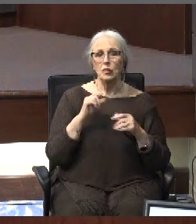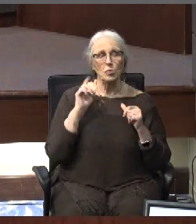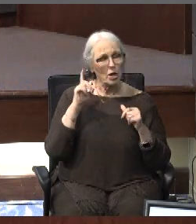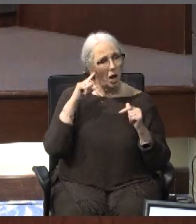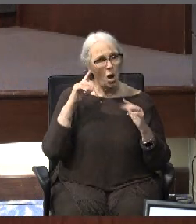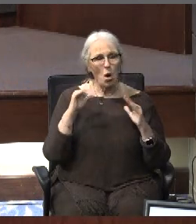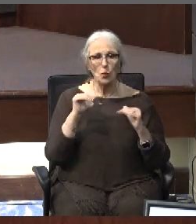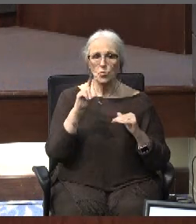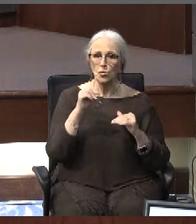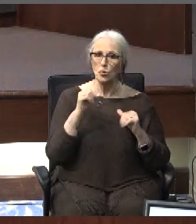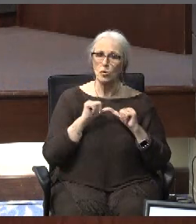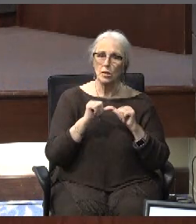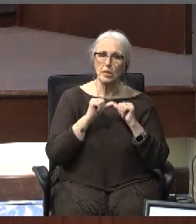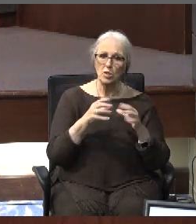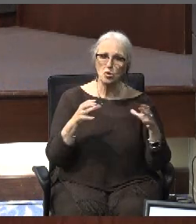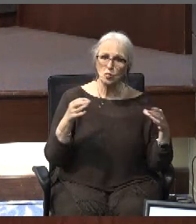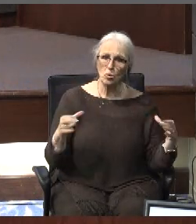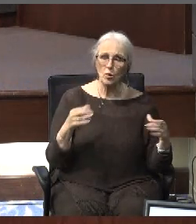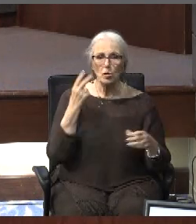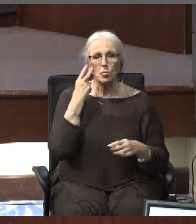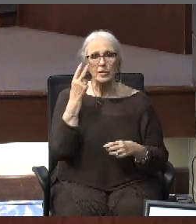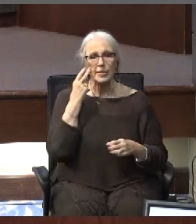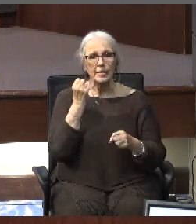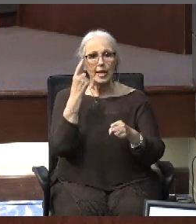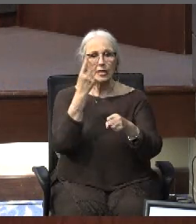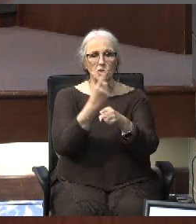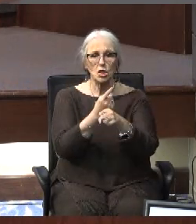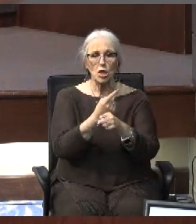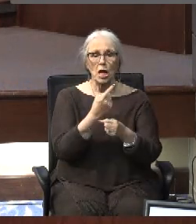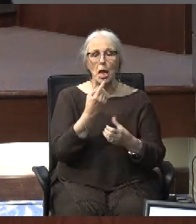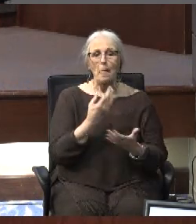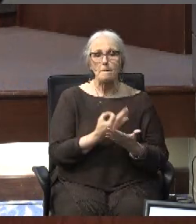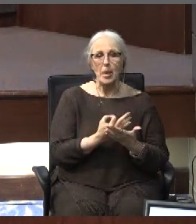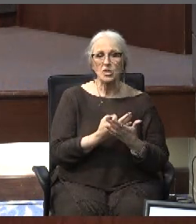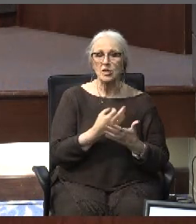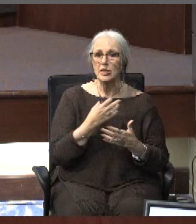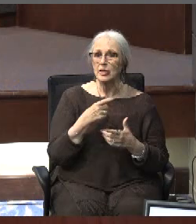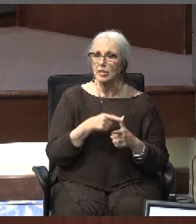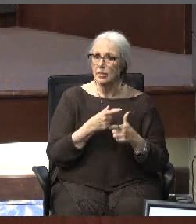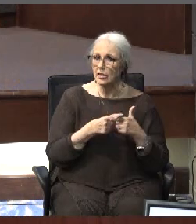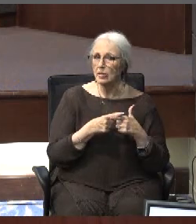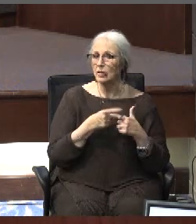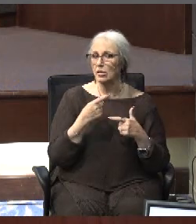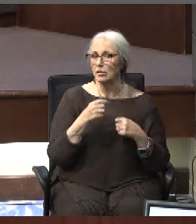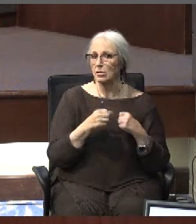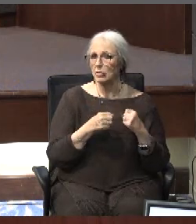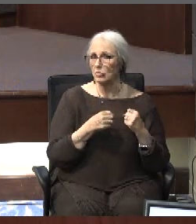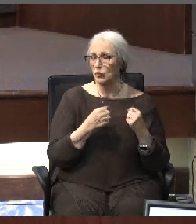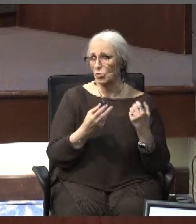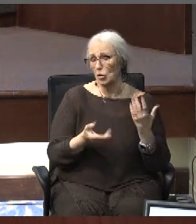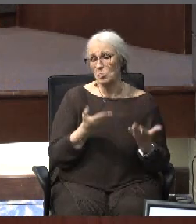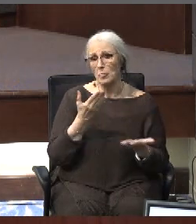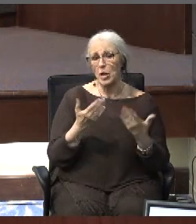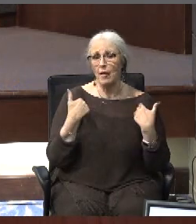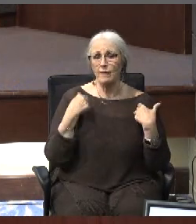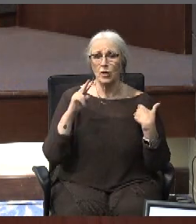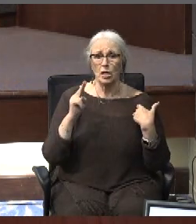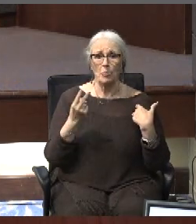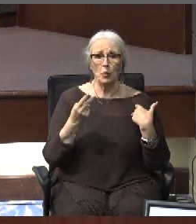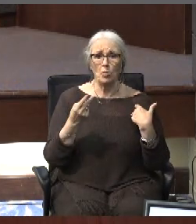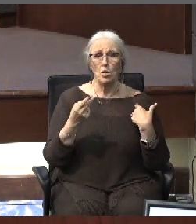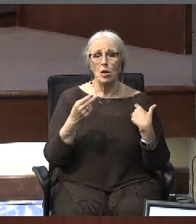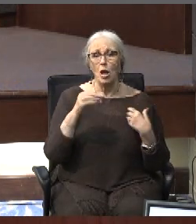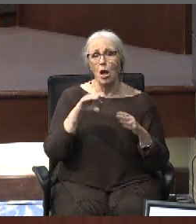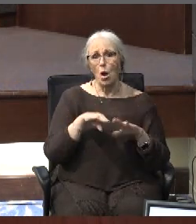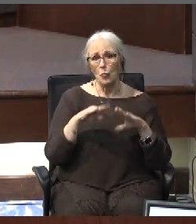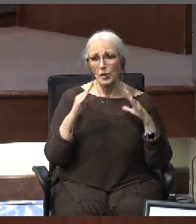we need, as we look at next year's budget, particularly it looked like you had 14 and you had a couple of openings, and just keep in mind, if it